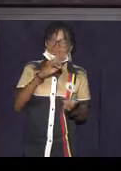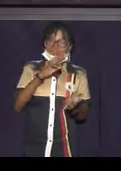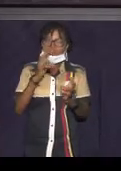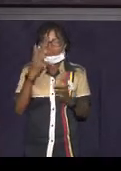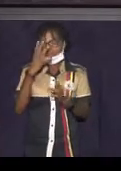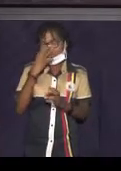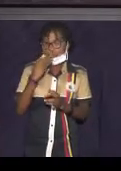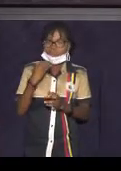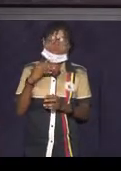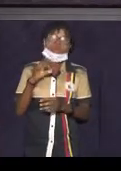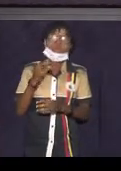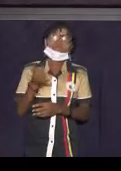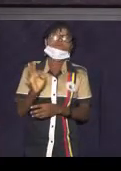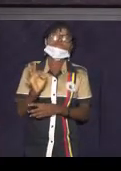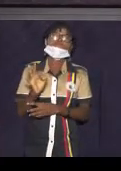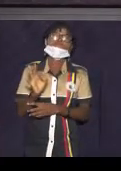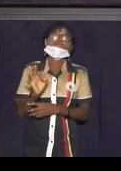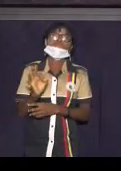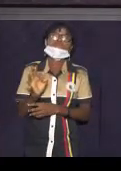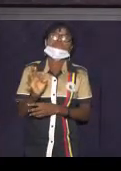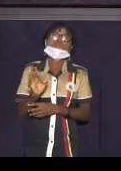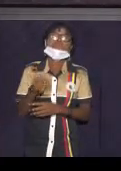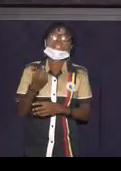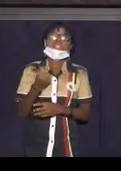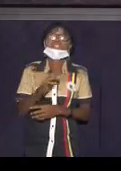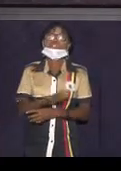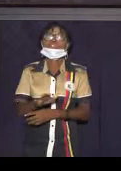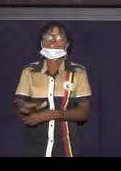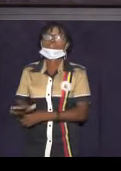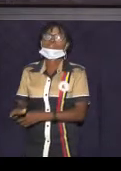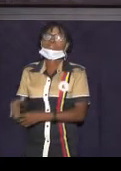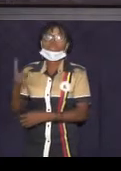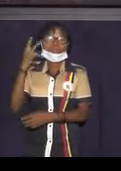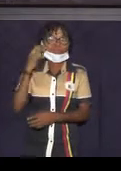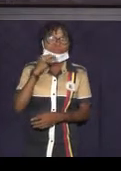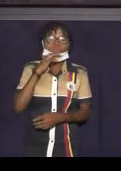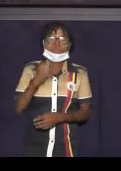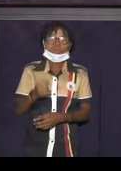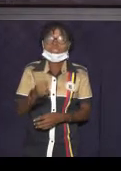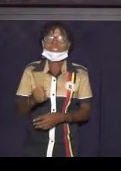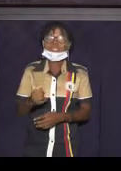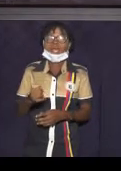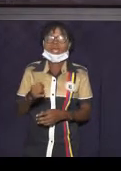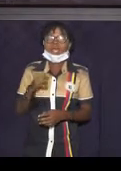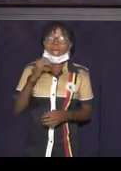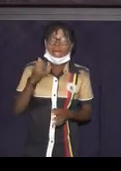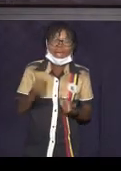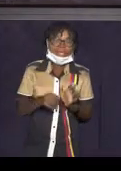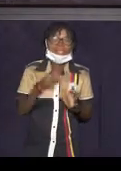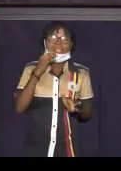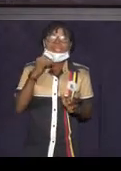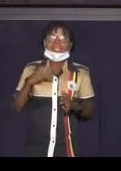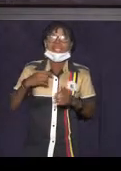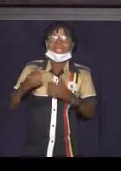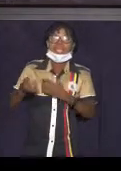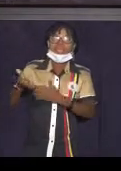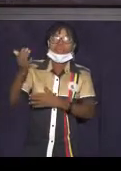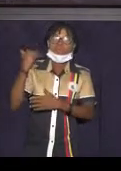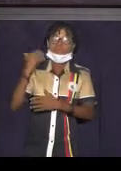dozed off. The children were idling away when the teacher called them.